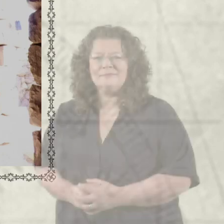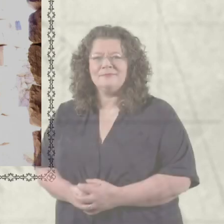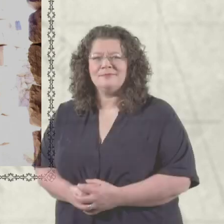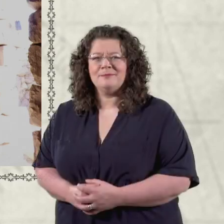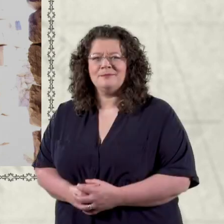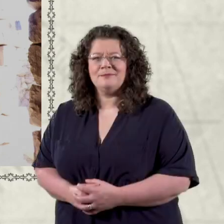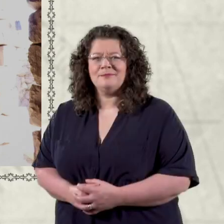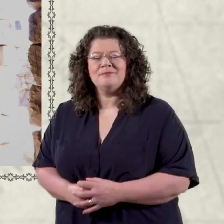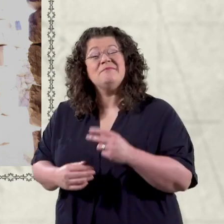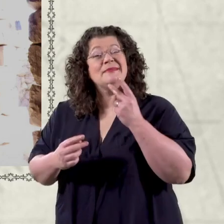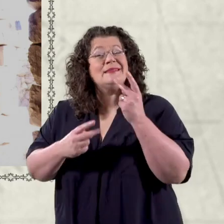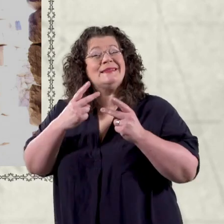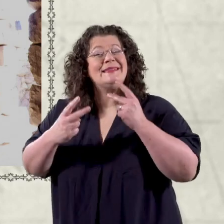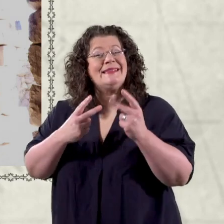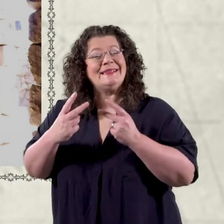righty-tighty-tie,